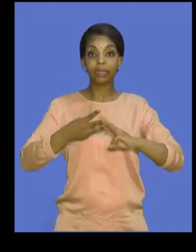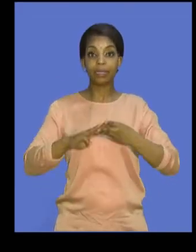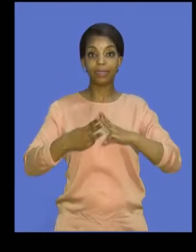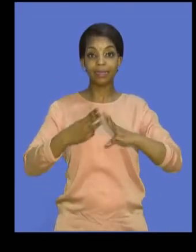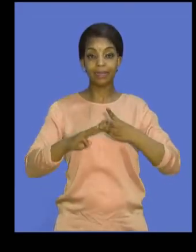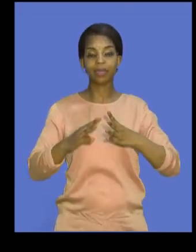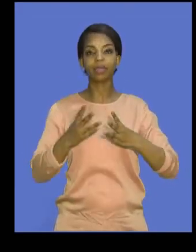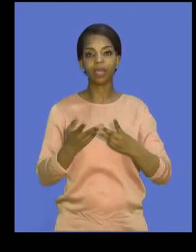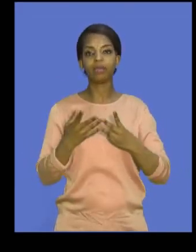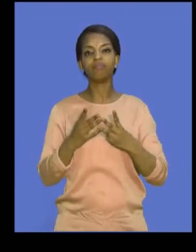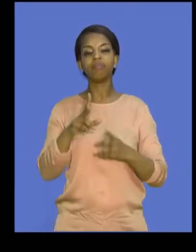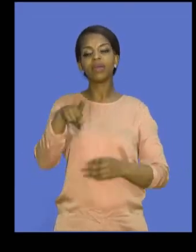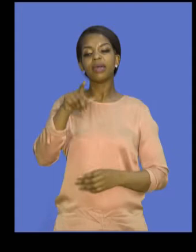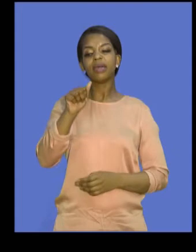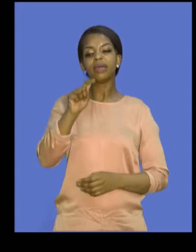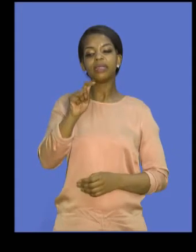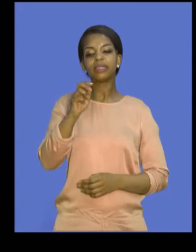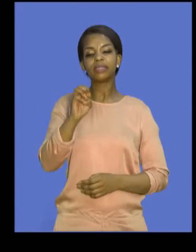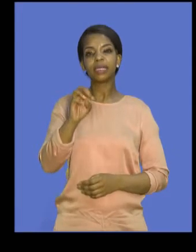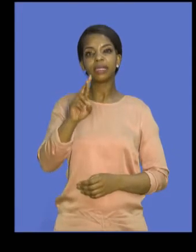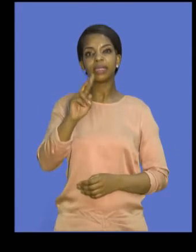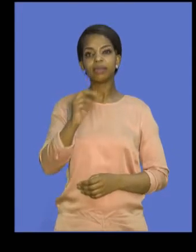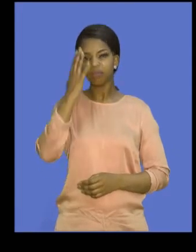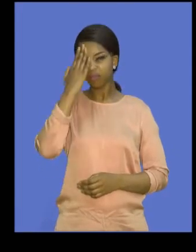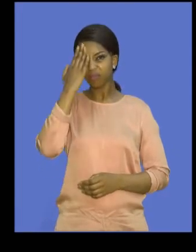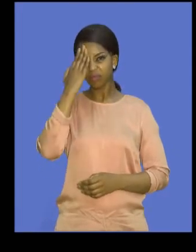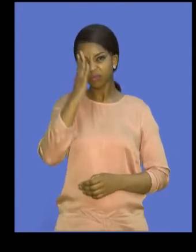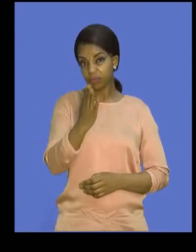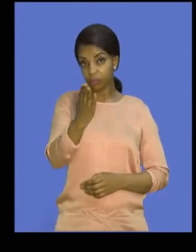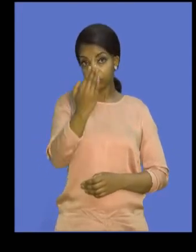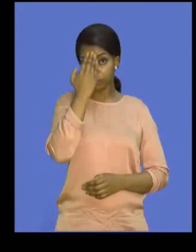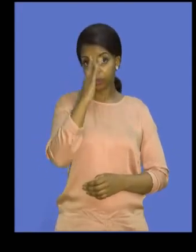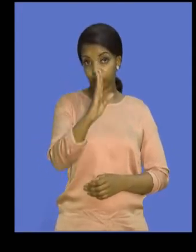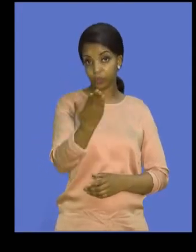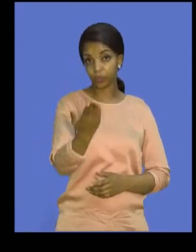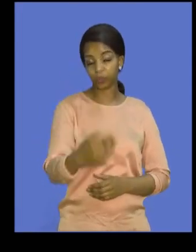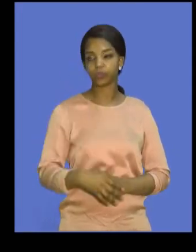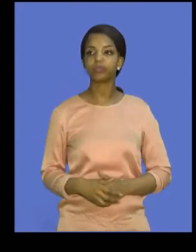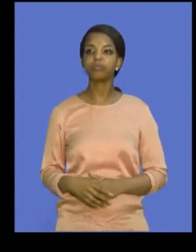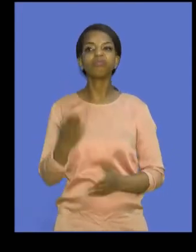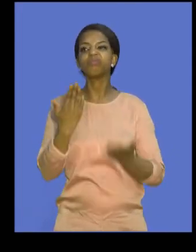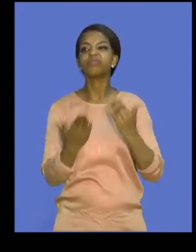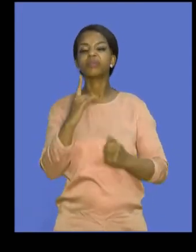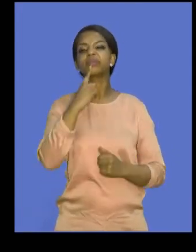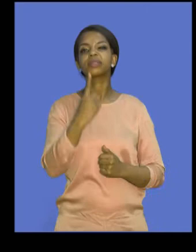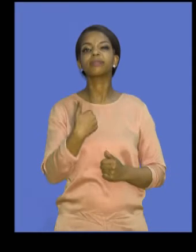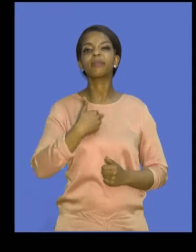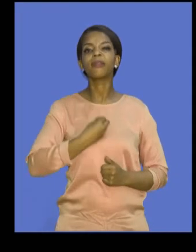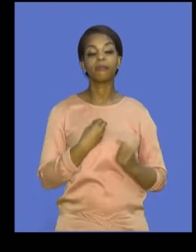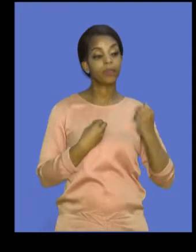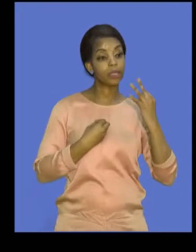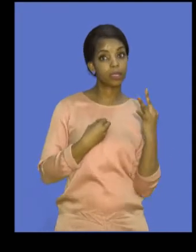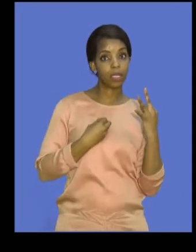of us are familiar with, it will be, let's say I have 3, and then I have 5 there, I have